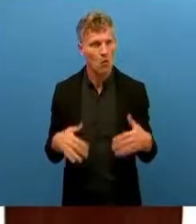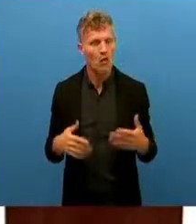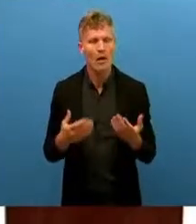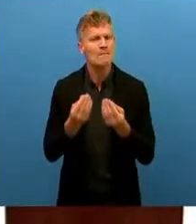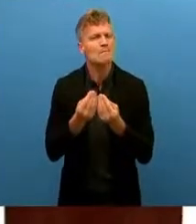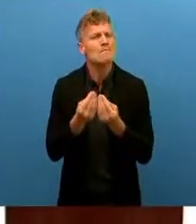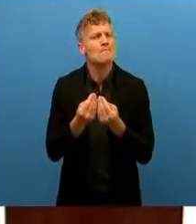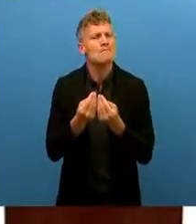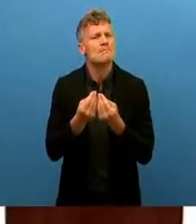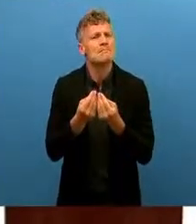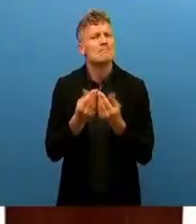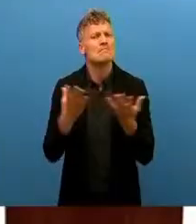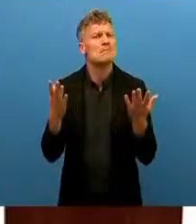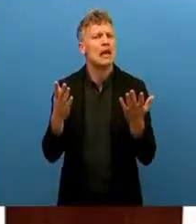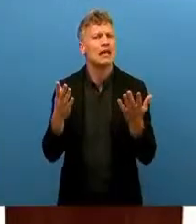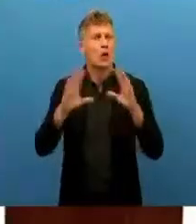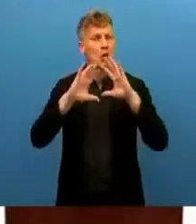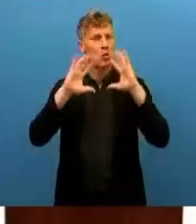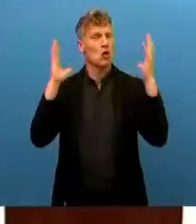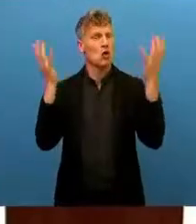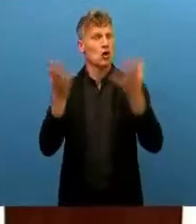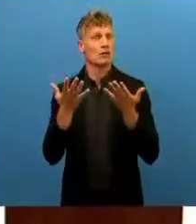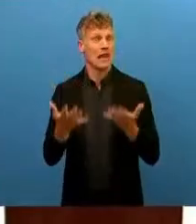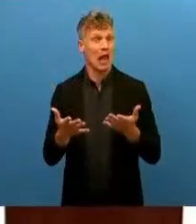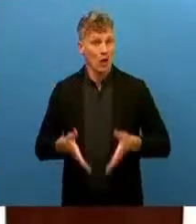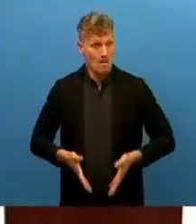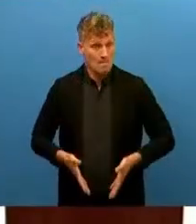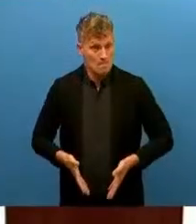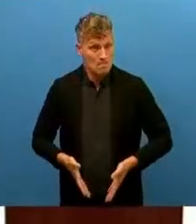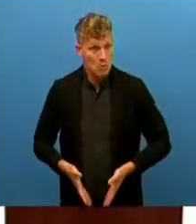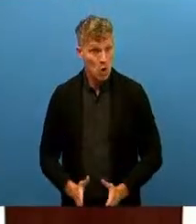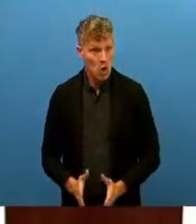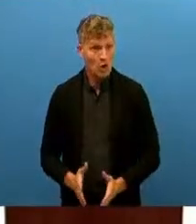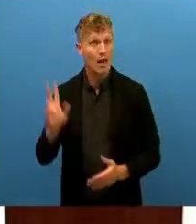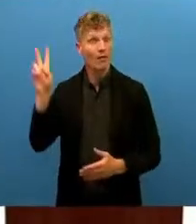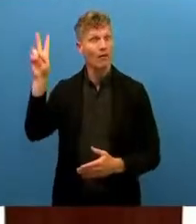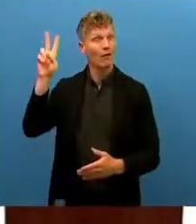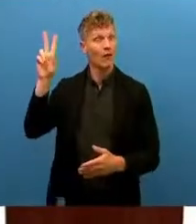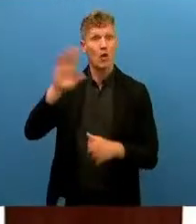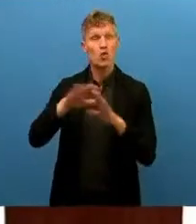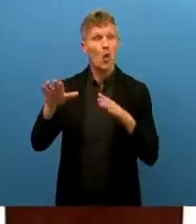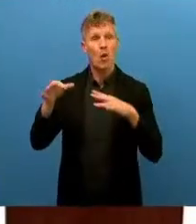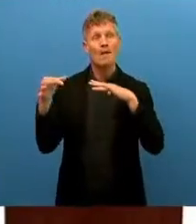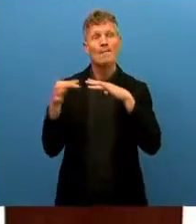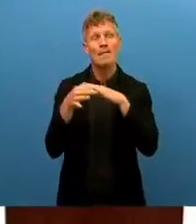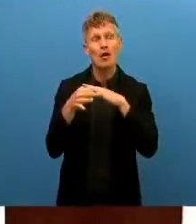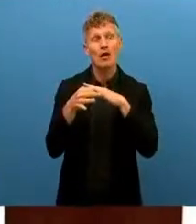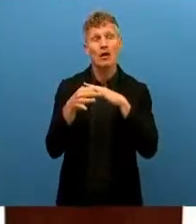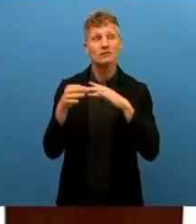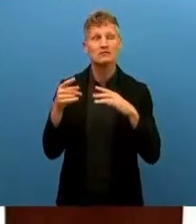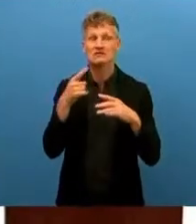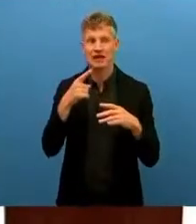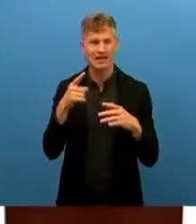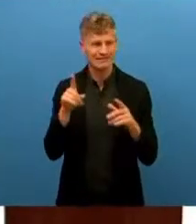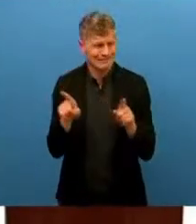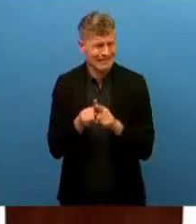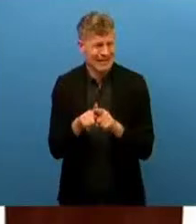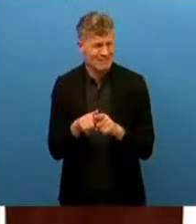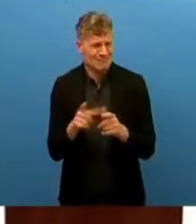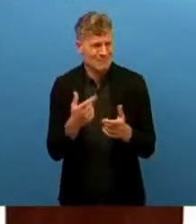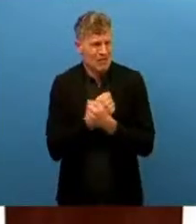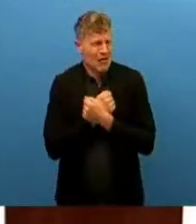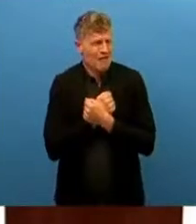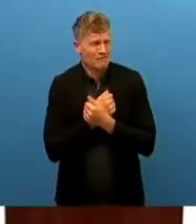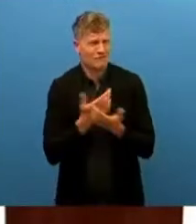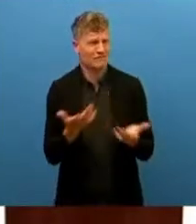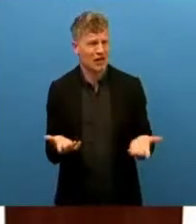of marriage is no less loved, no less human than one born within a formal union. States don't ask whether a